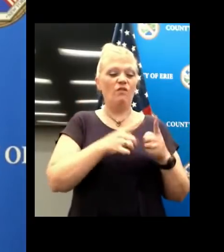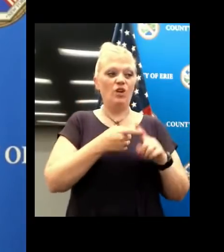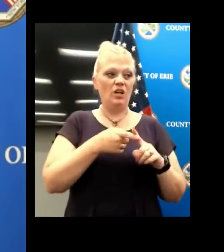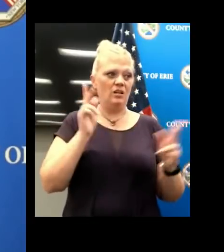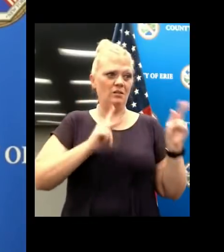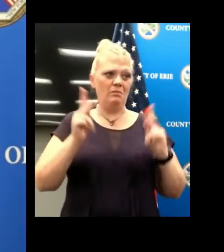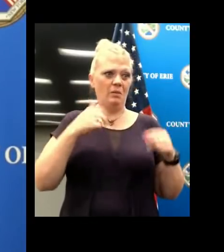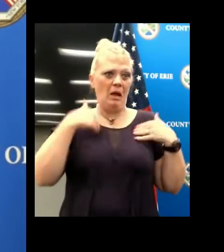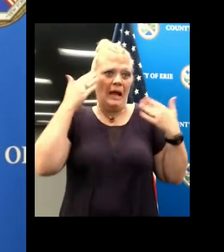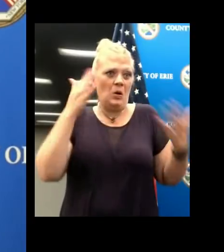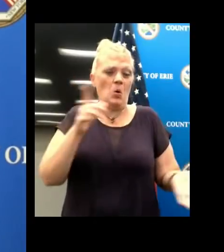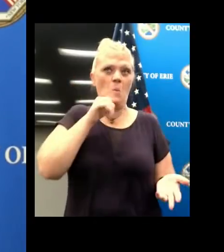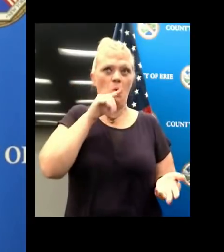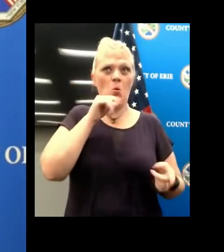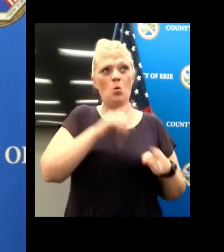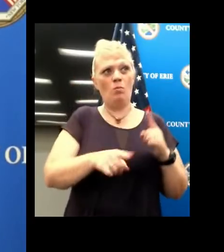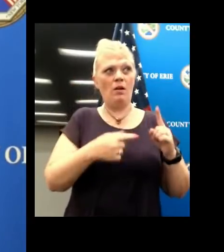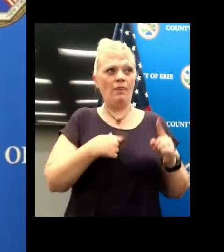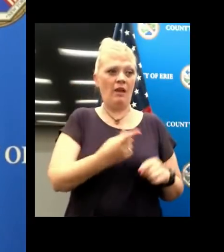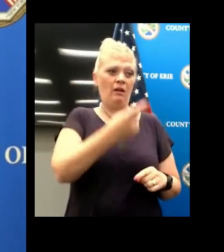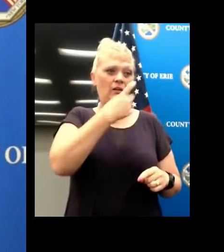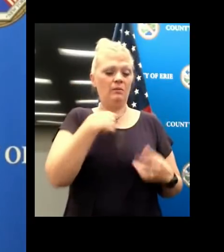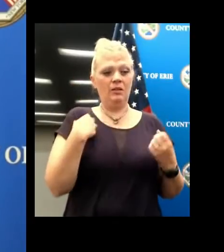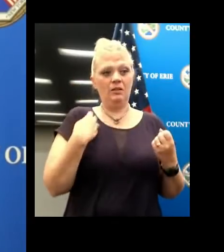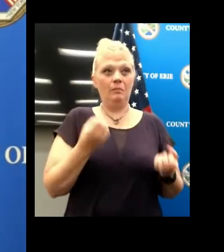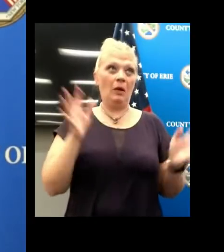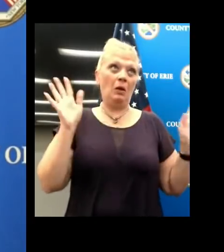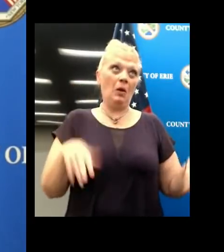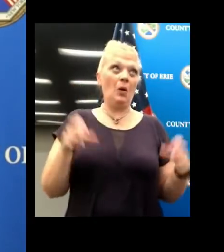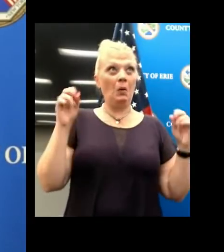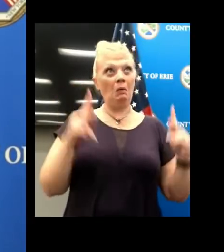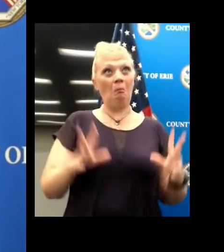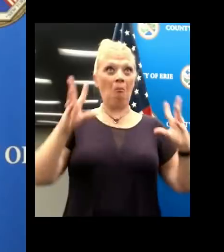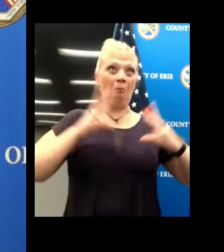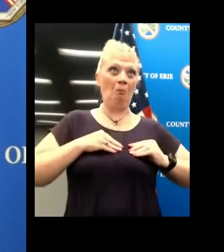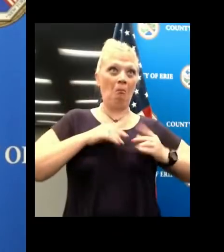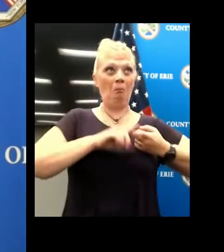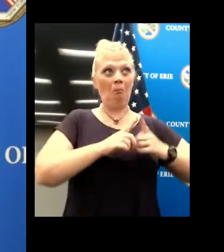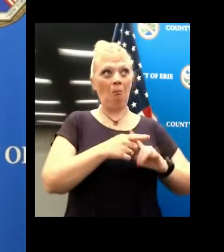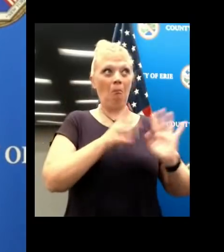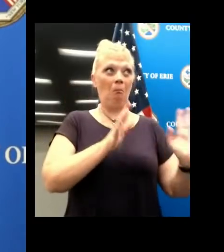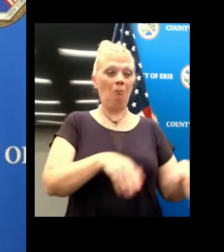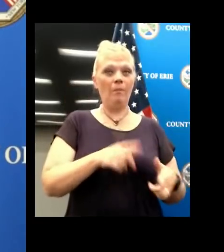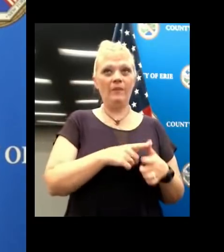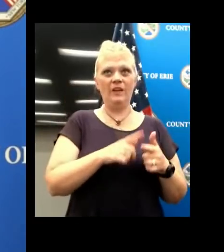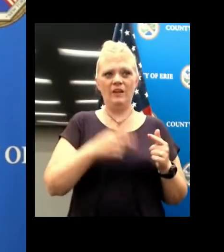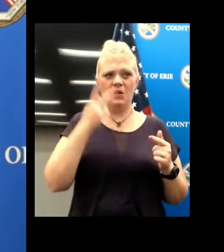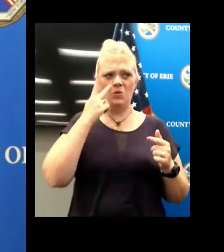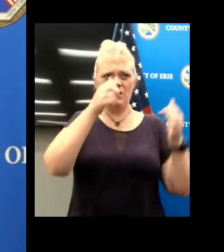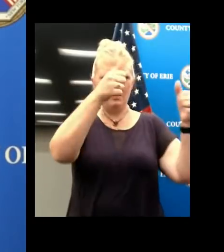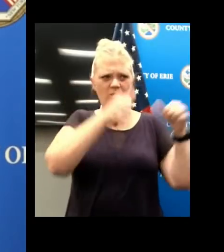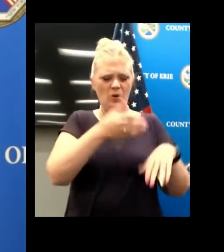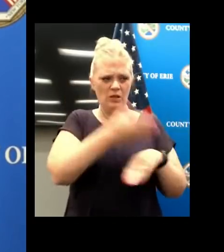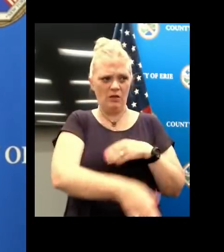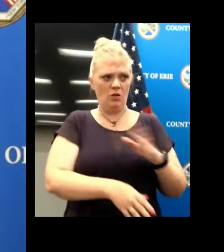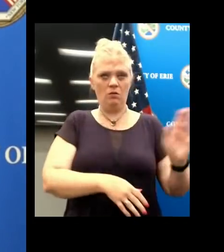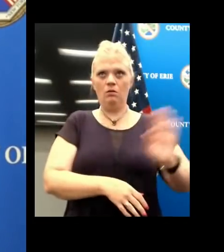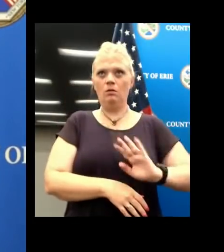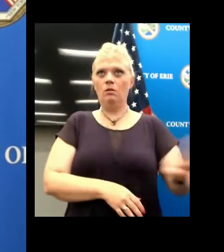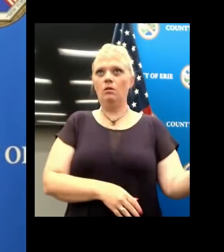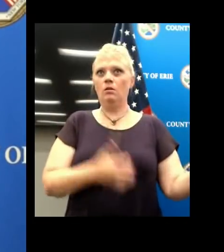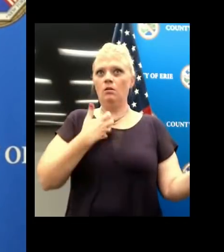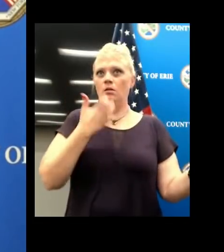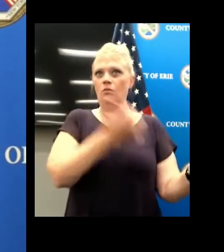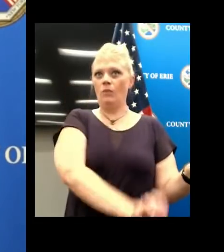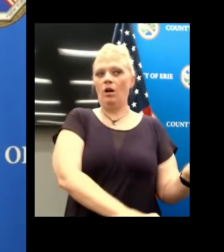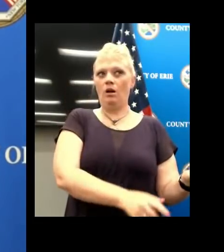I don't know who they are, but they friended me over the years. I'm like, okay, I'll accept their friend request. And then you see some posts afterwards, and you're like, I don't want to be associated